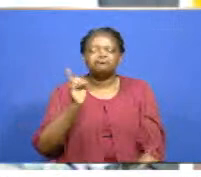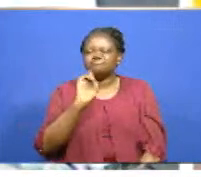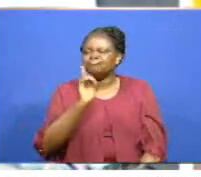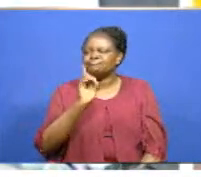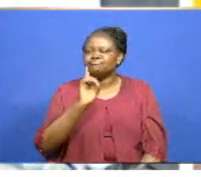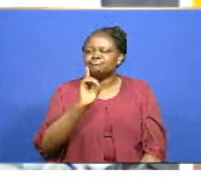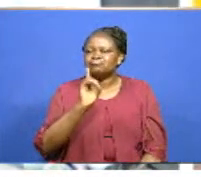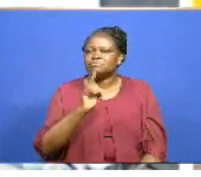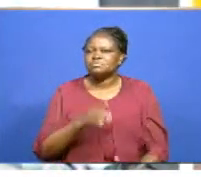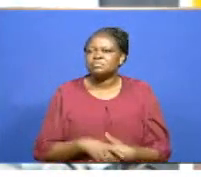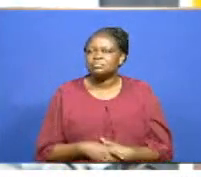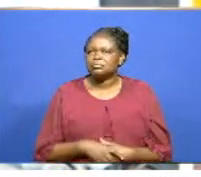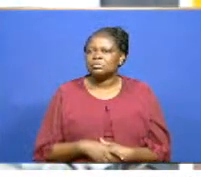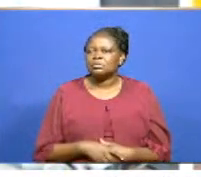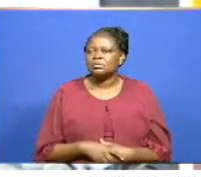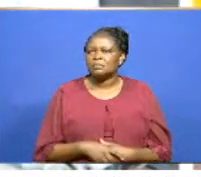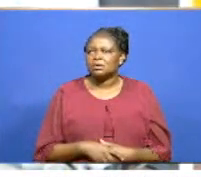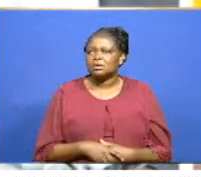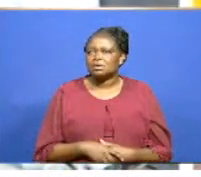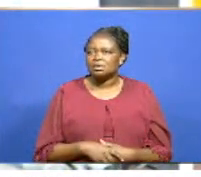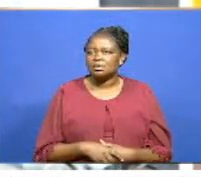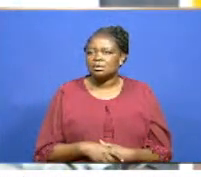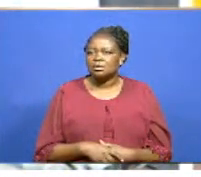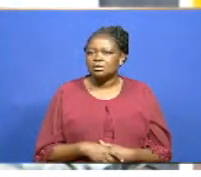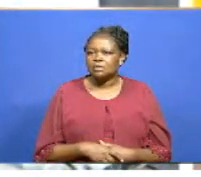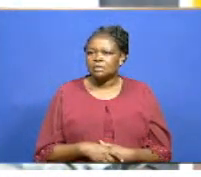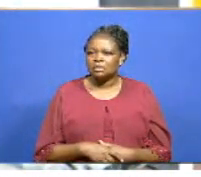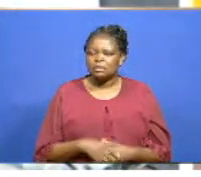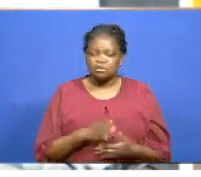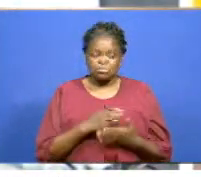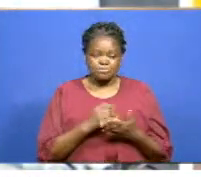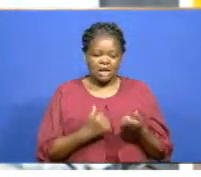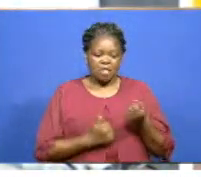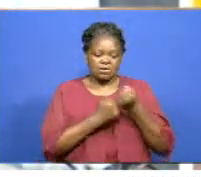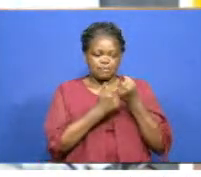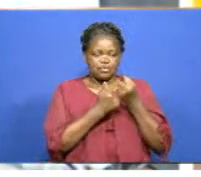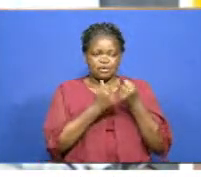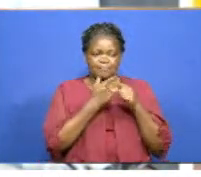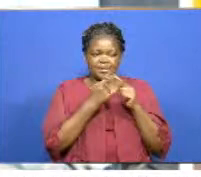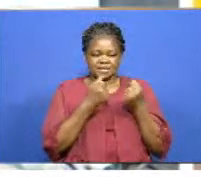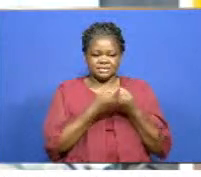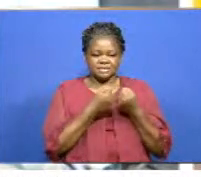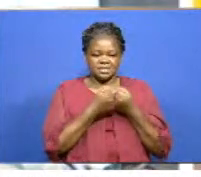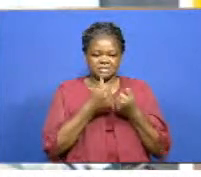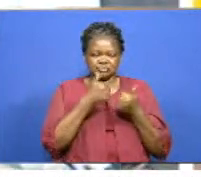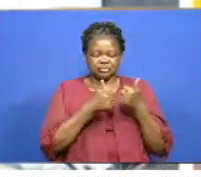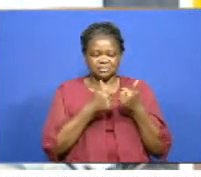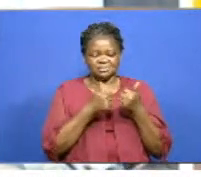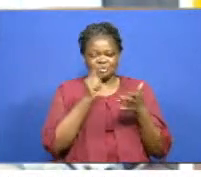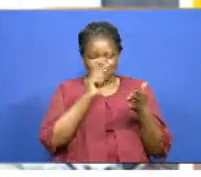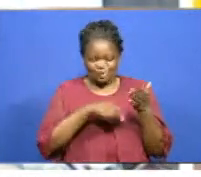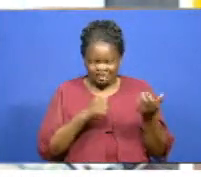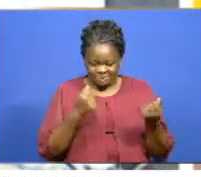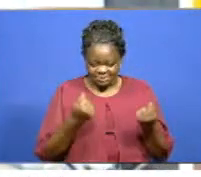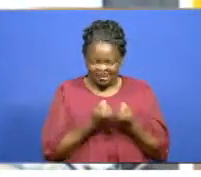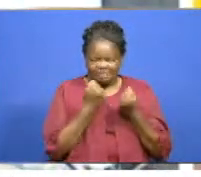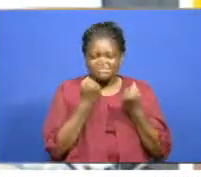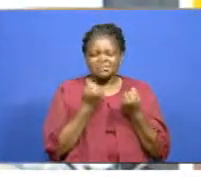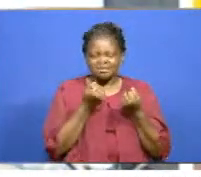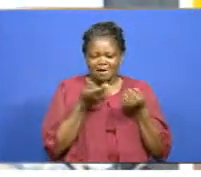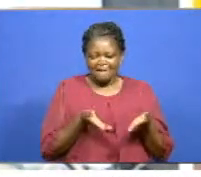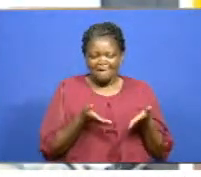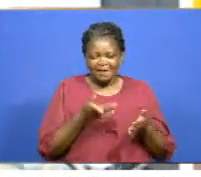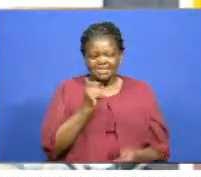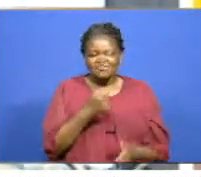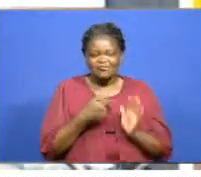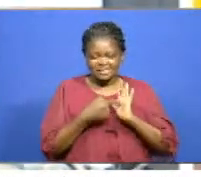The only challenge, I agree with what he's saying, but the only challenge with that is the reality that exists, especially